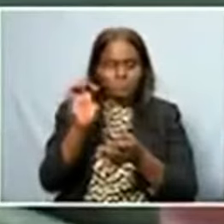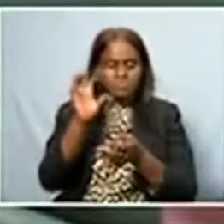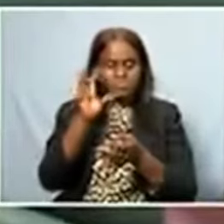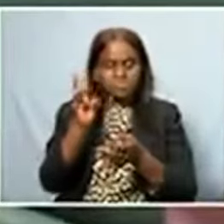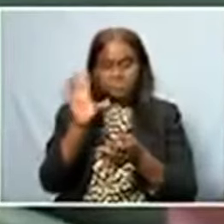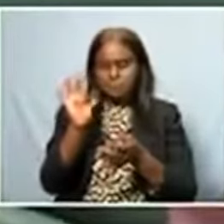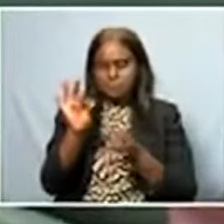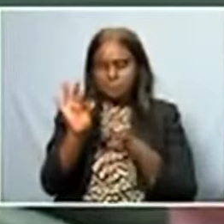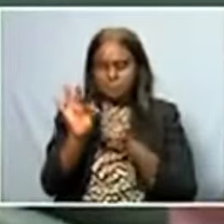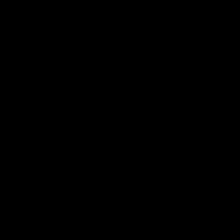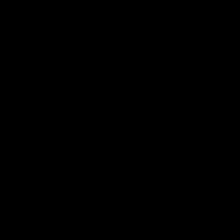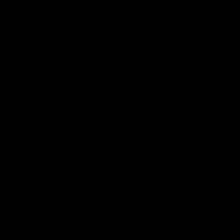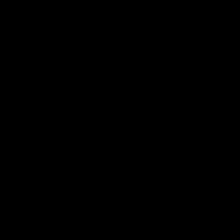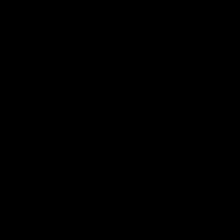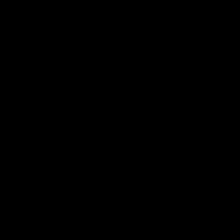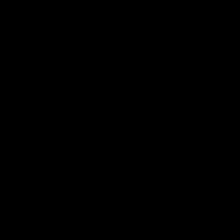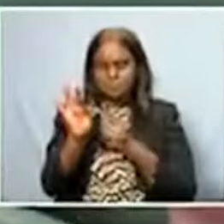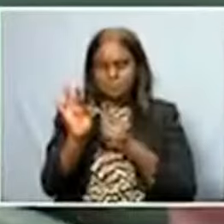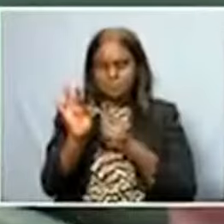48,119,669 in